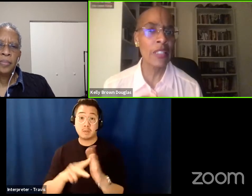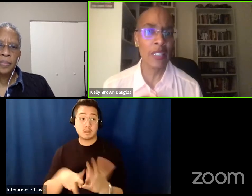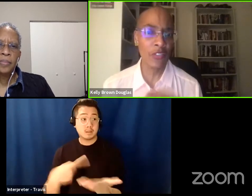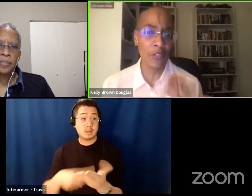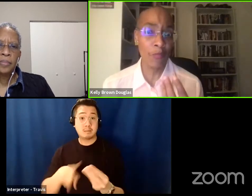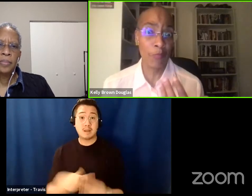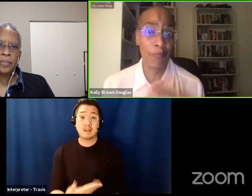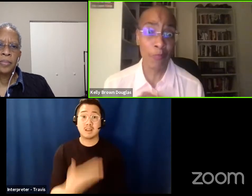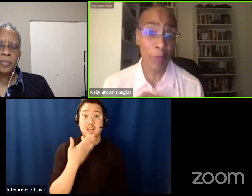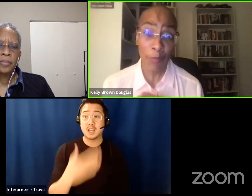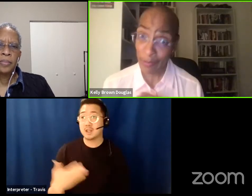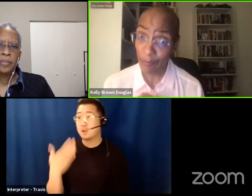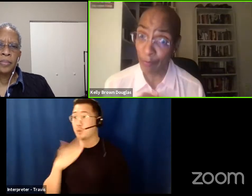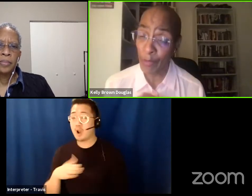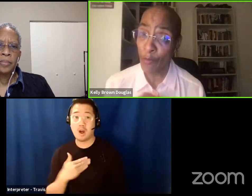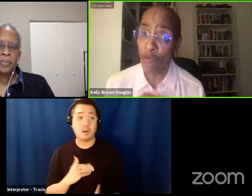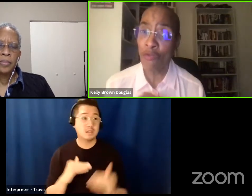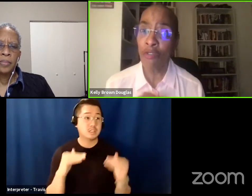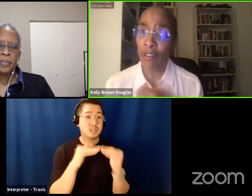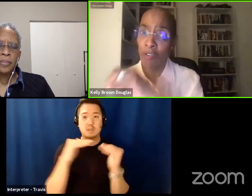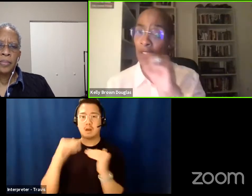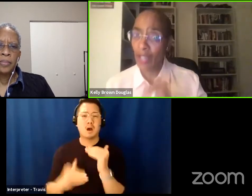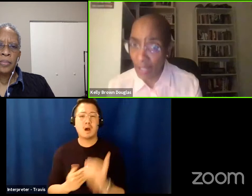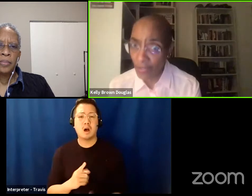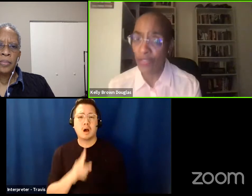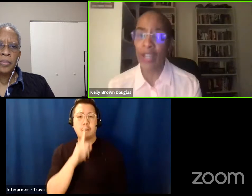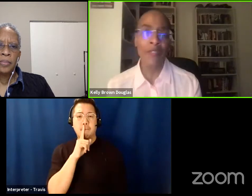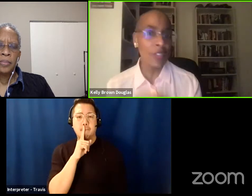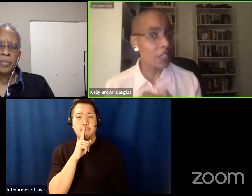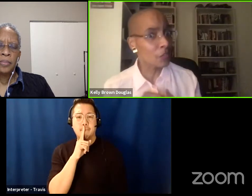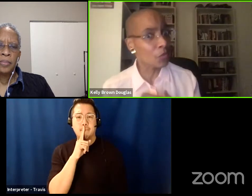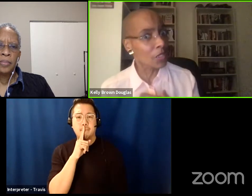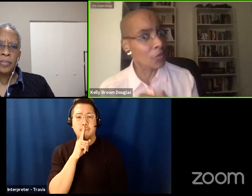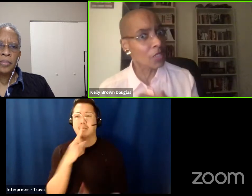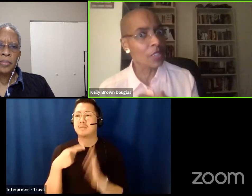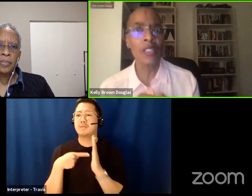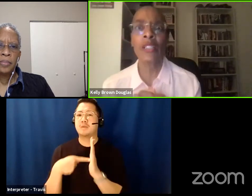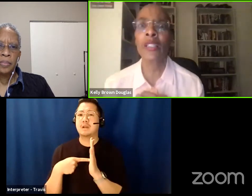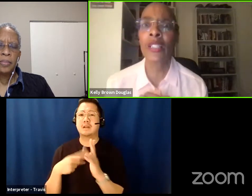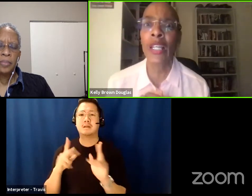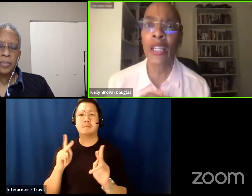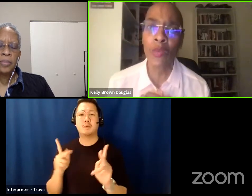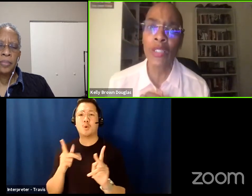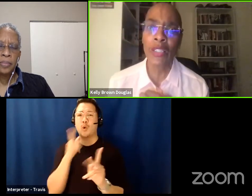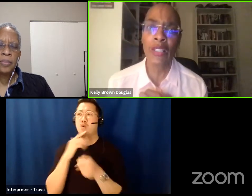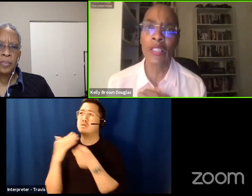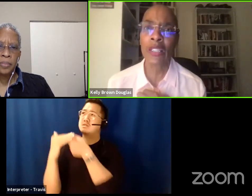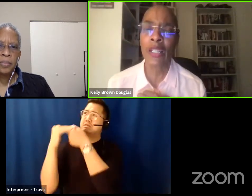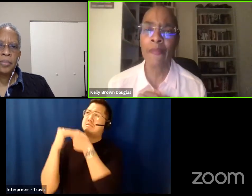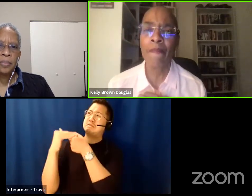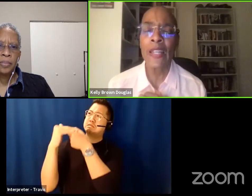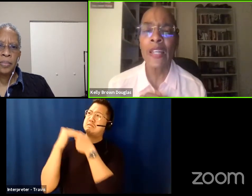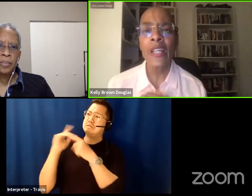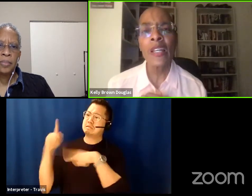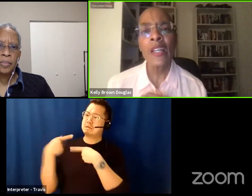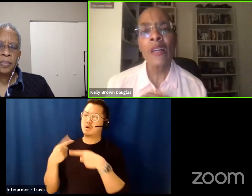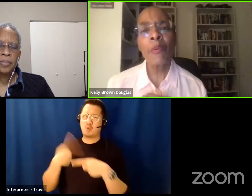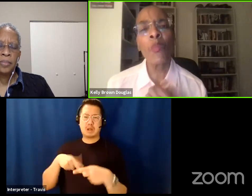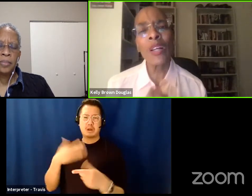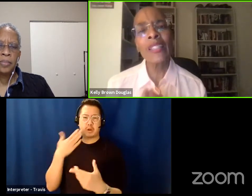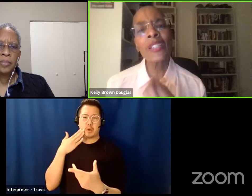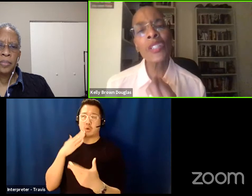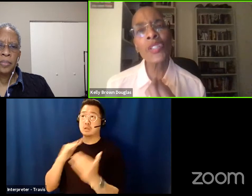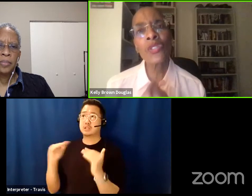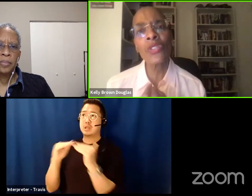from unjust, because people who are on the underside of injustice, we know what injustice looks like and what justice looks like.